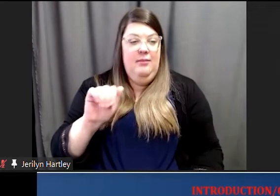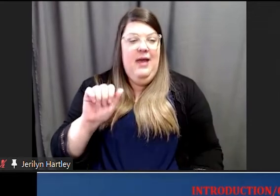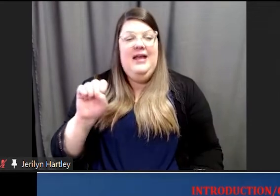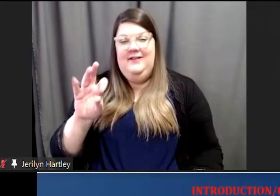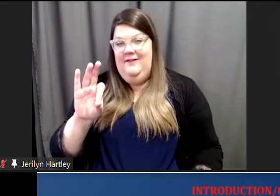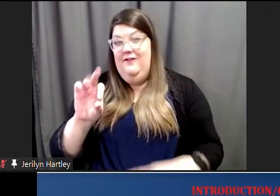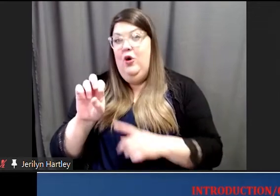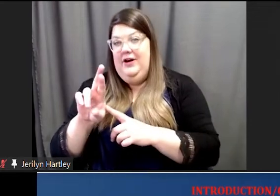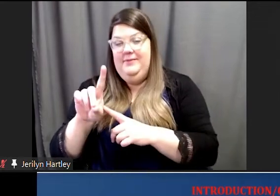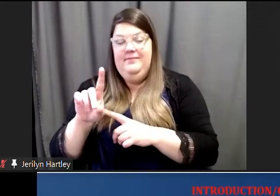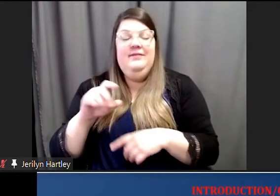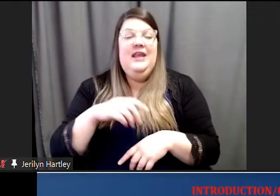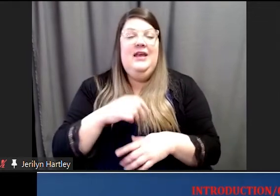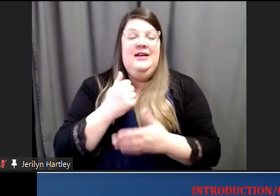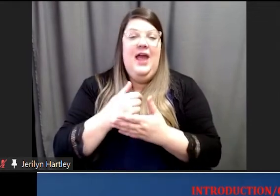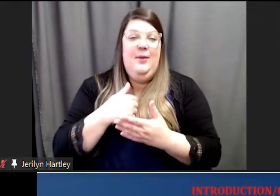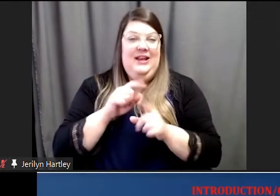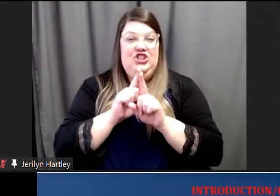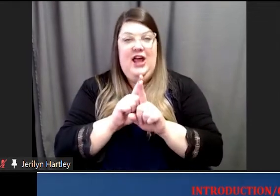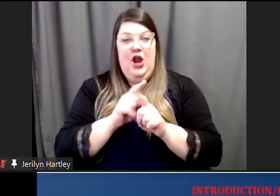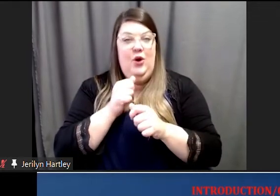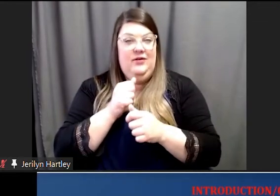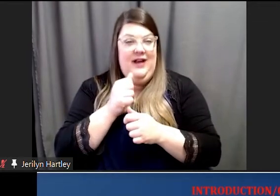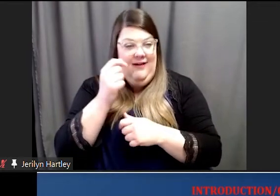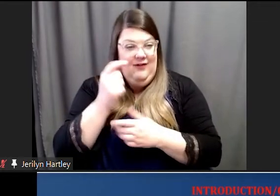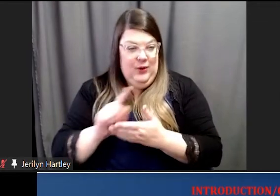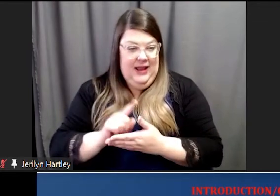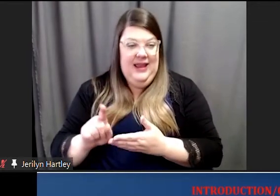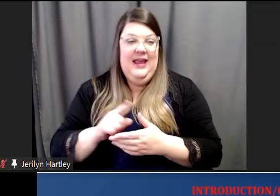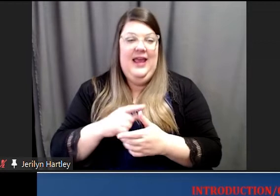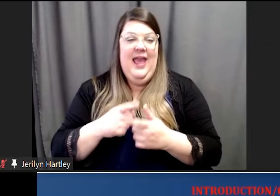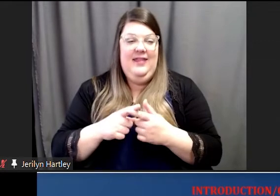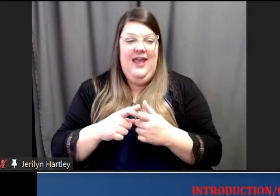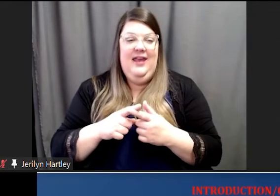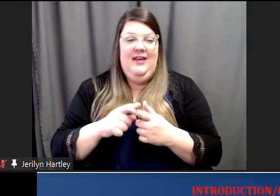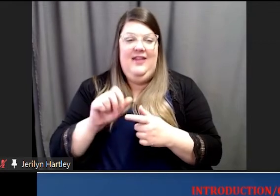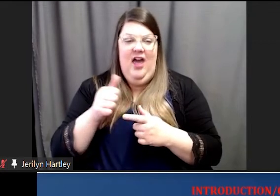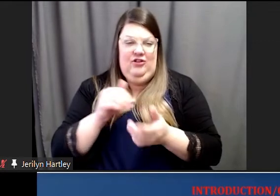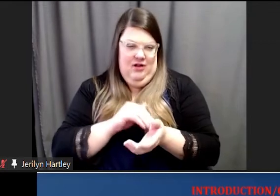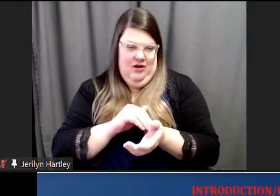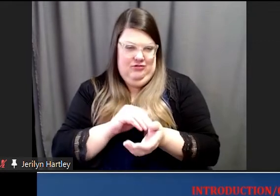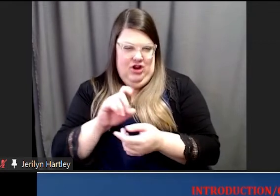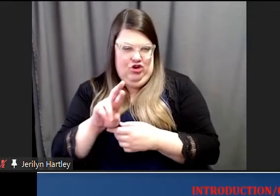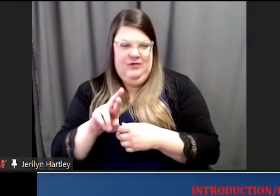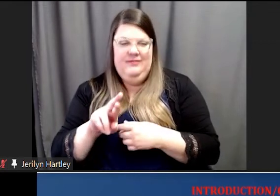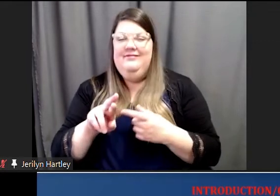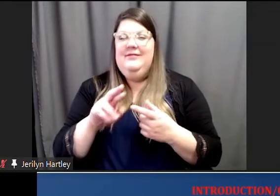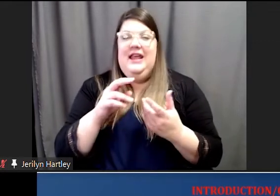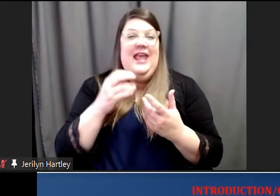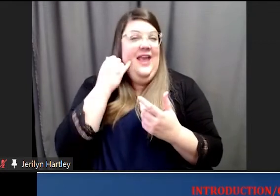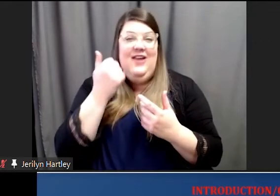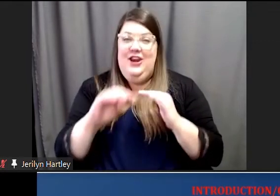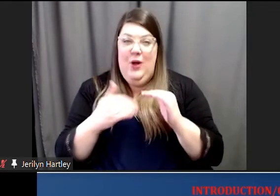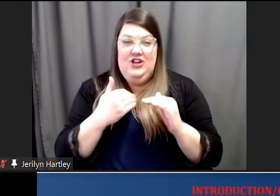every Thursday, and then also to Sonora and USAID for this opportunity. And if anyone has any questions, you can email me or you can just